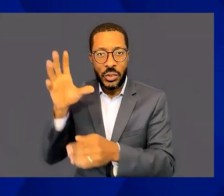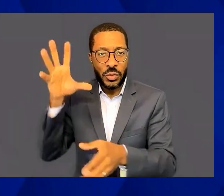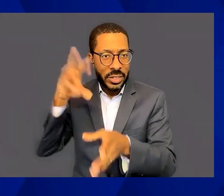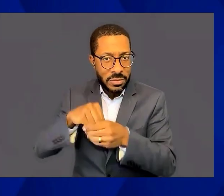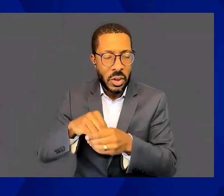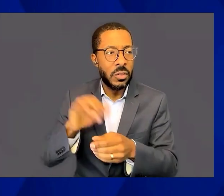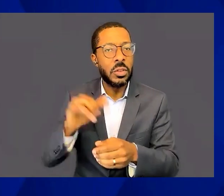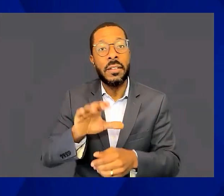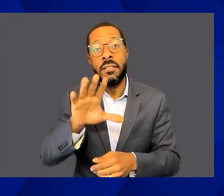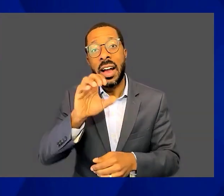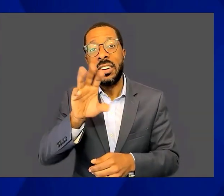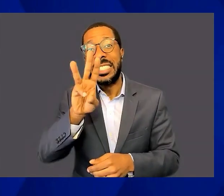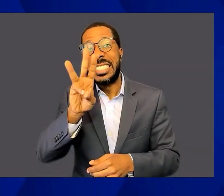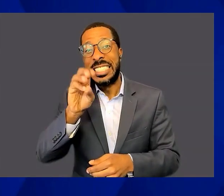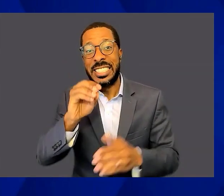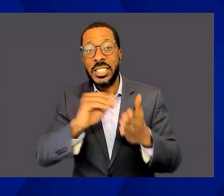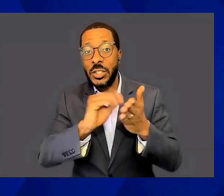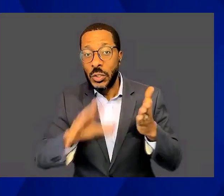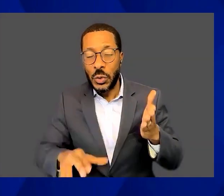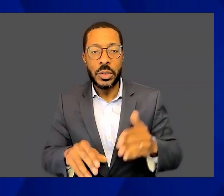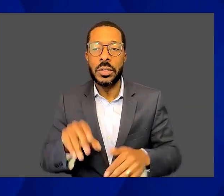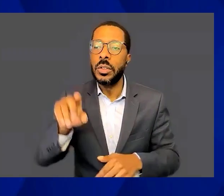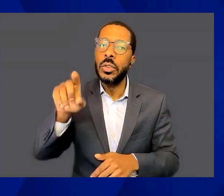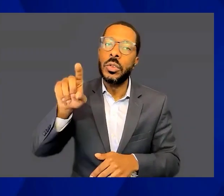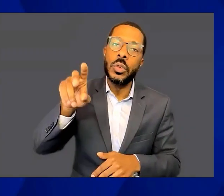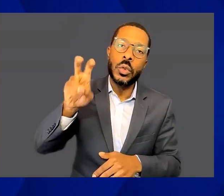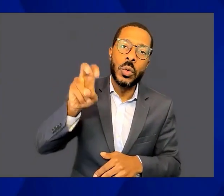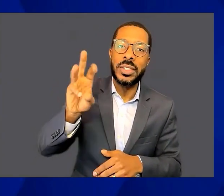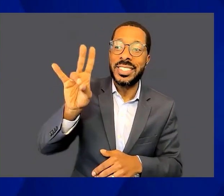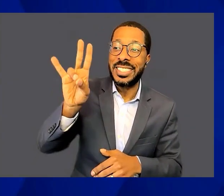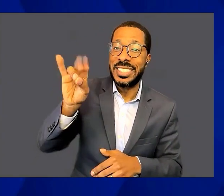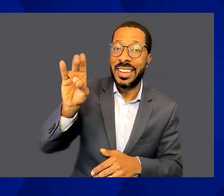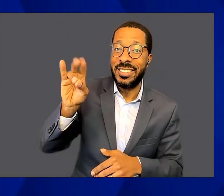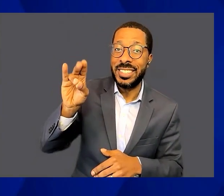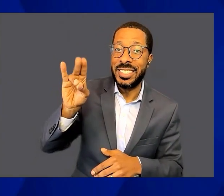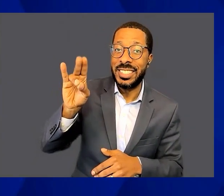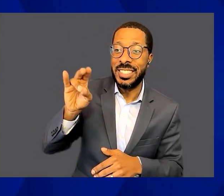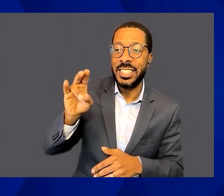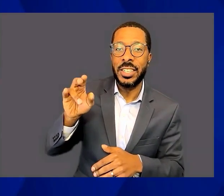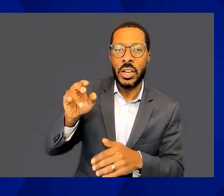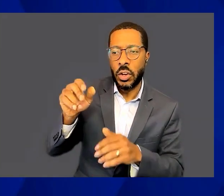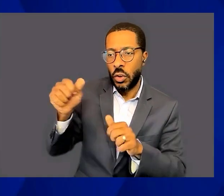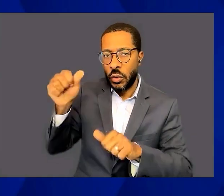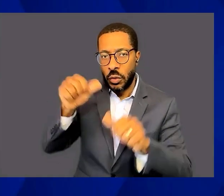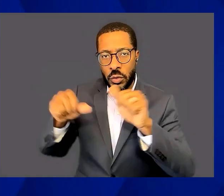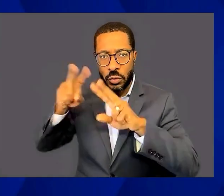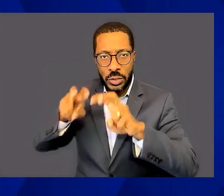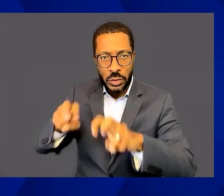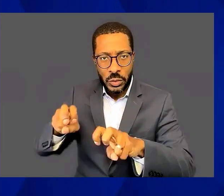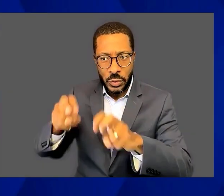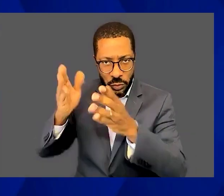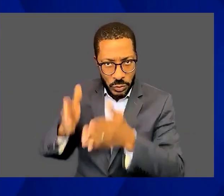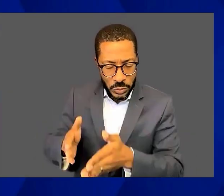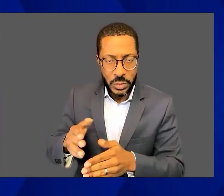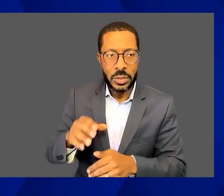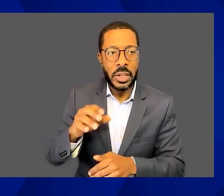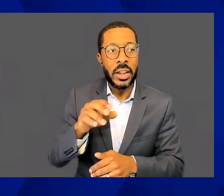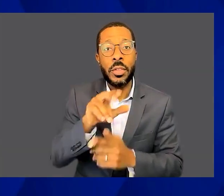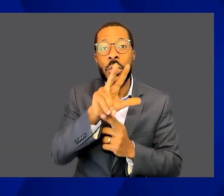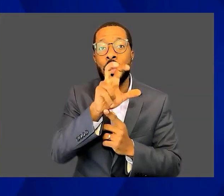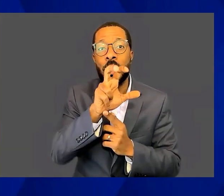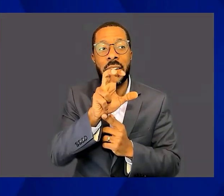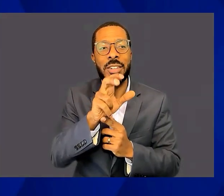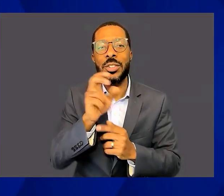than 270 research presenters, more than 300 travel awardees, dozens of